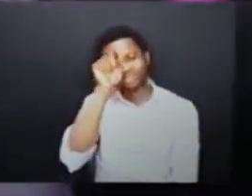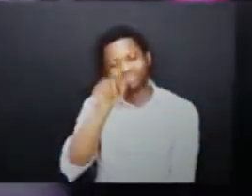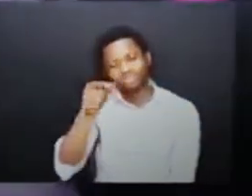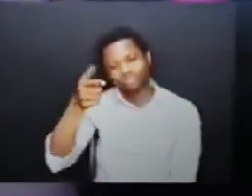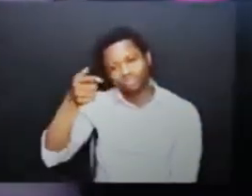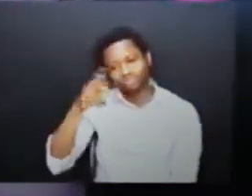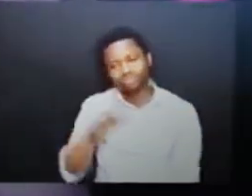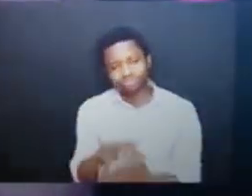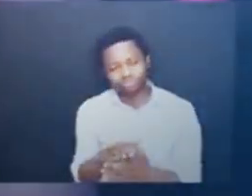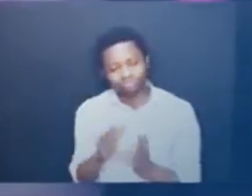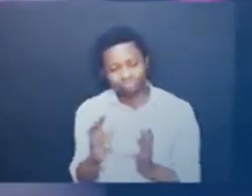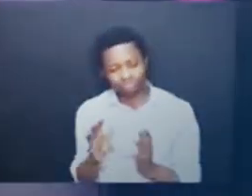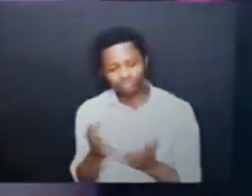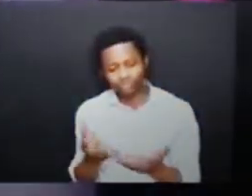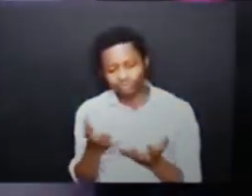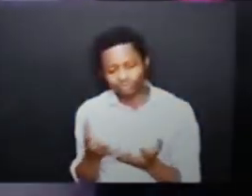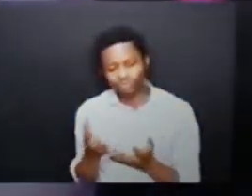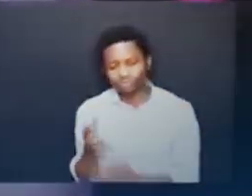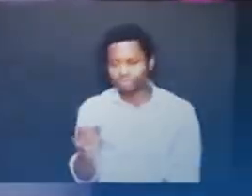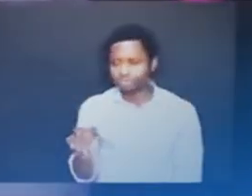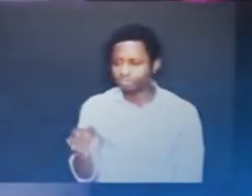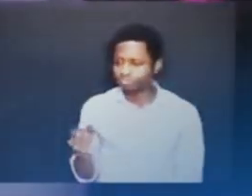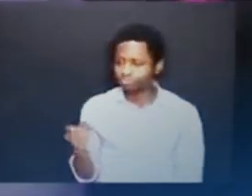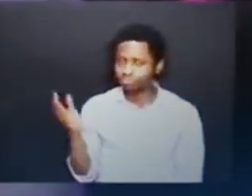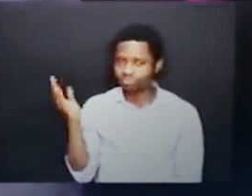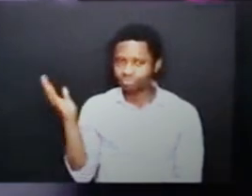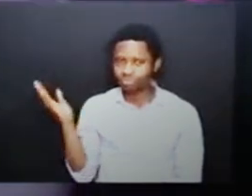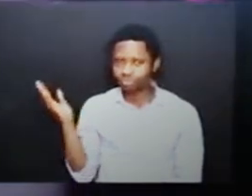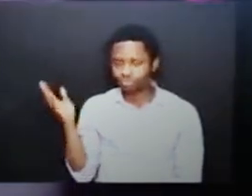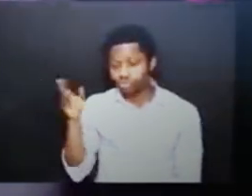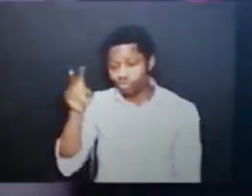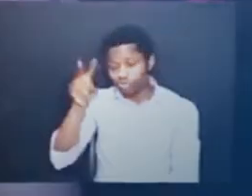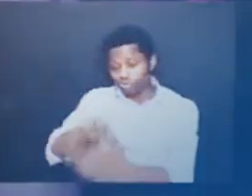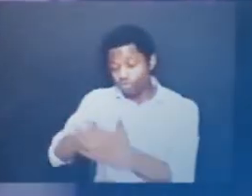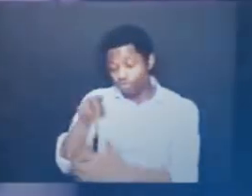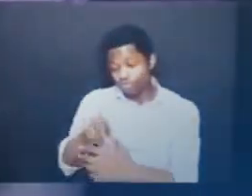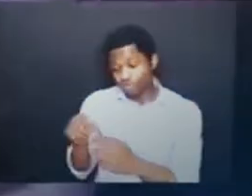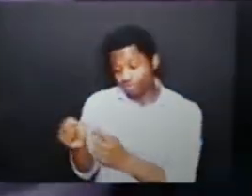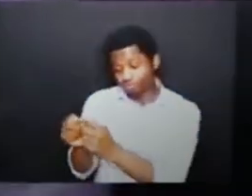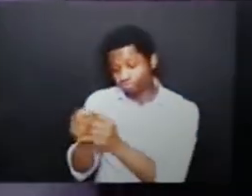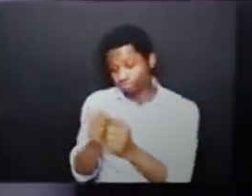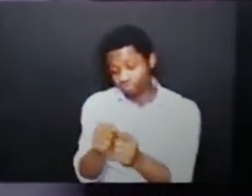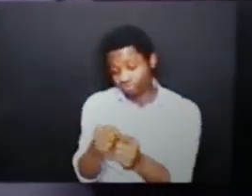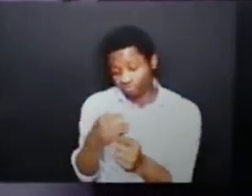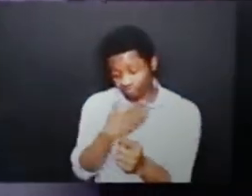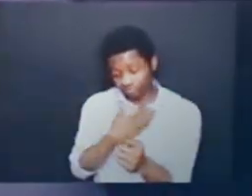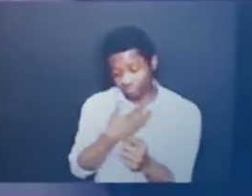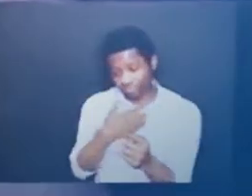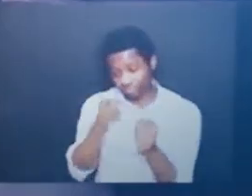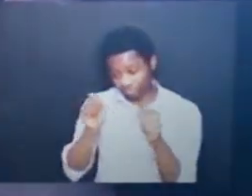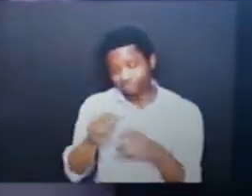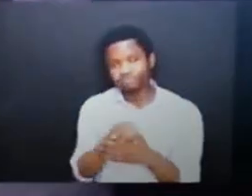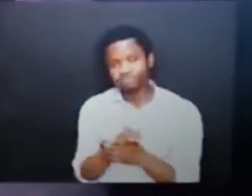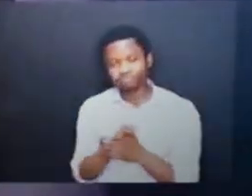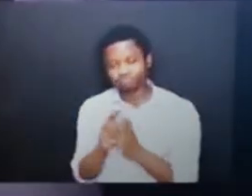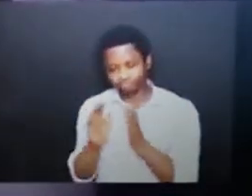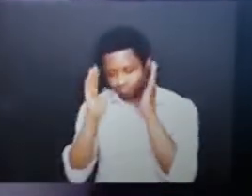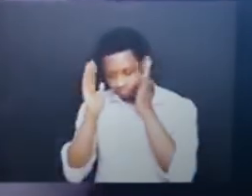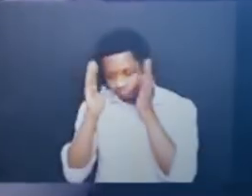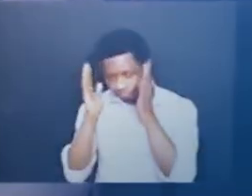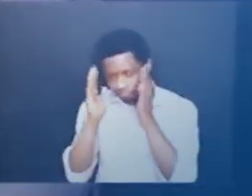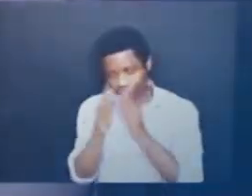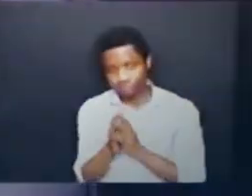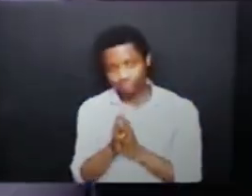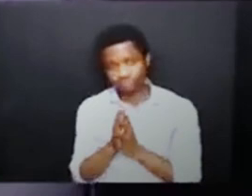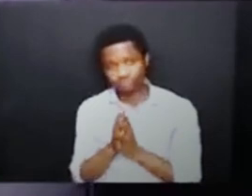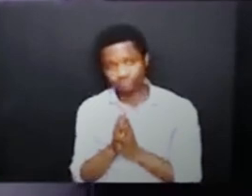21. And I want us to read together if you can. Now pay attention to